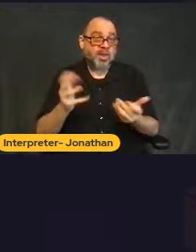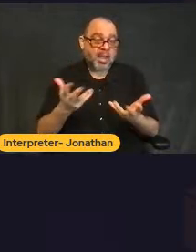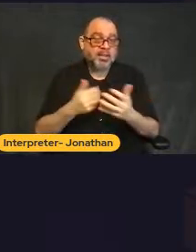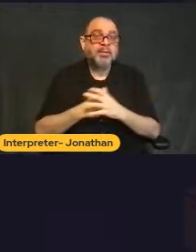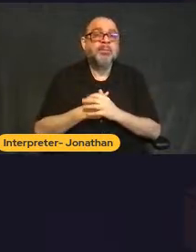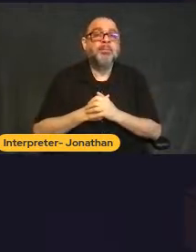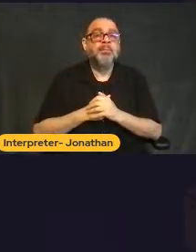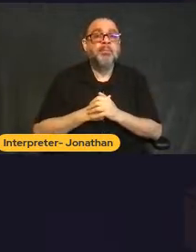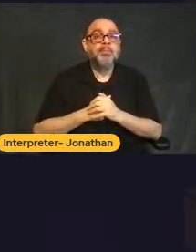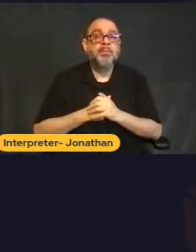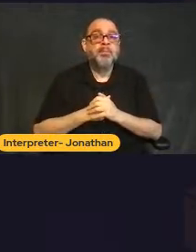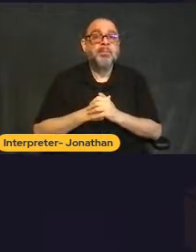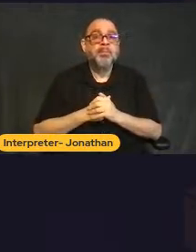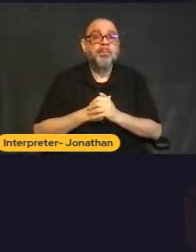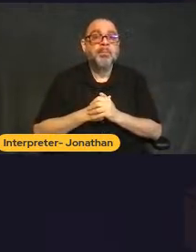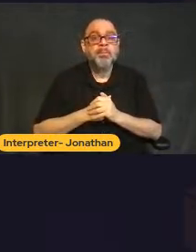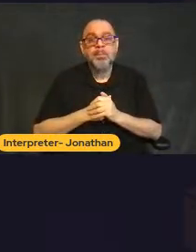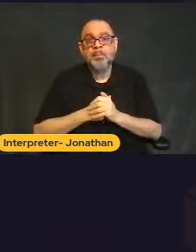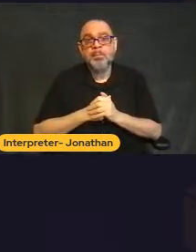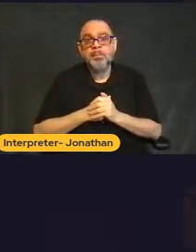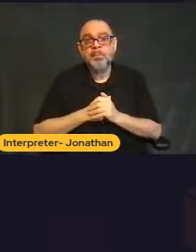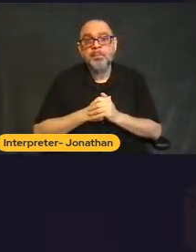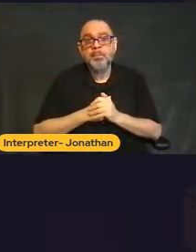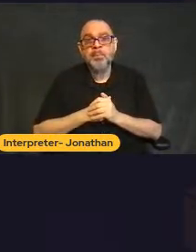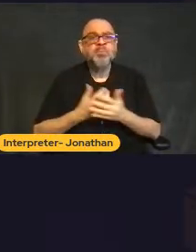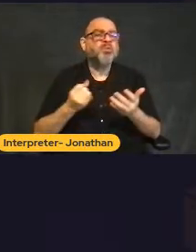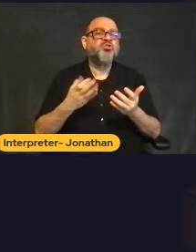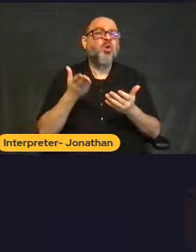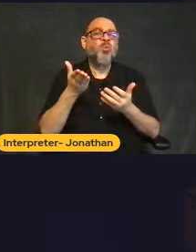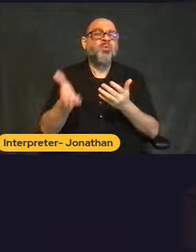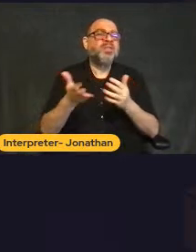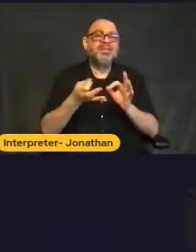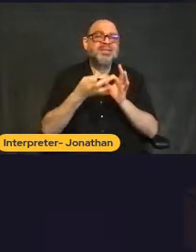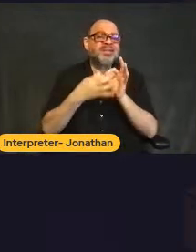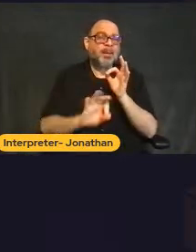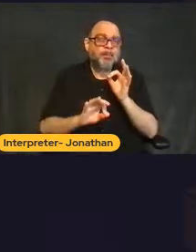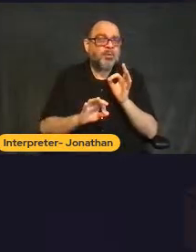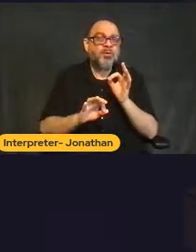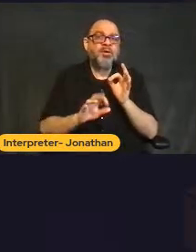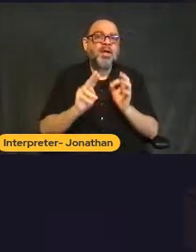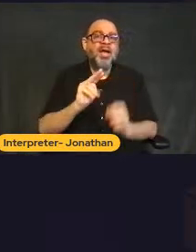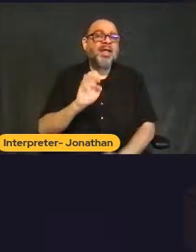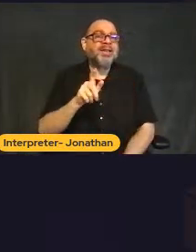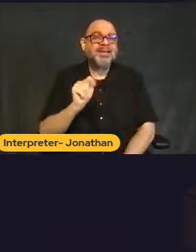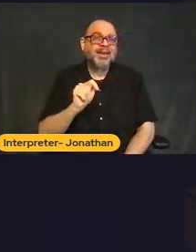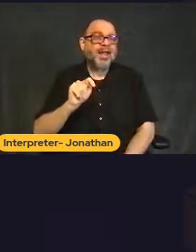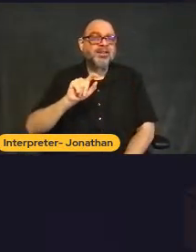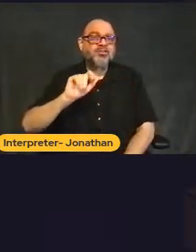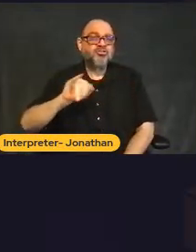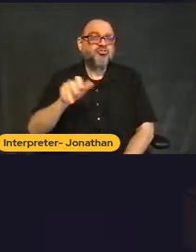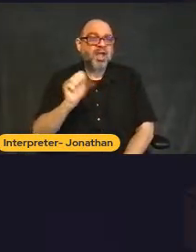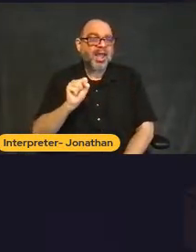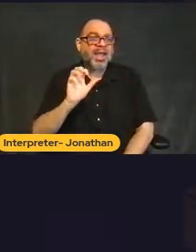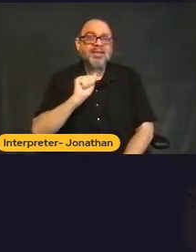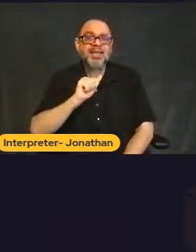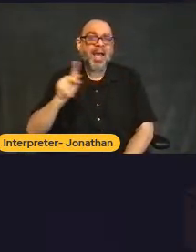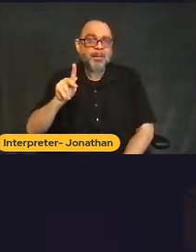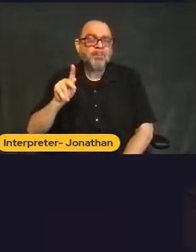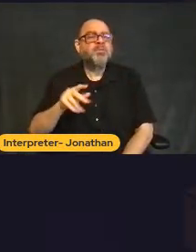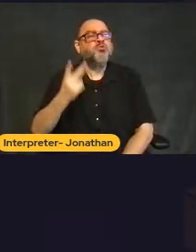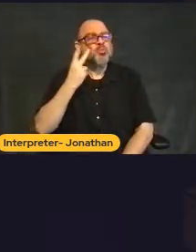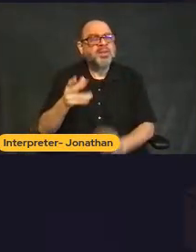So as you can see, this is just very simple Next.js application. There is this message, something is not